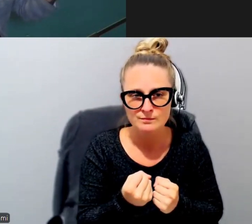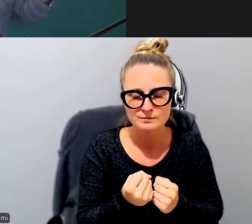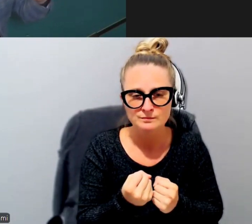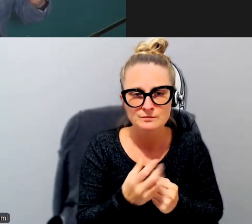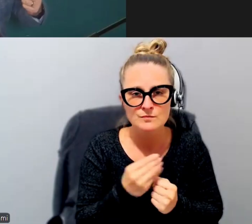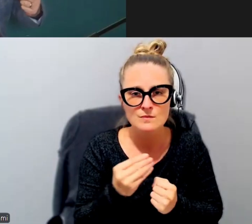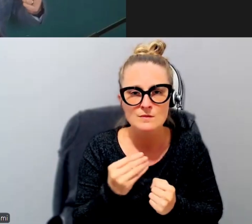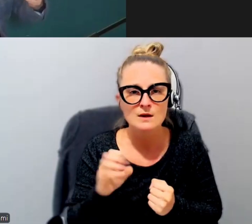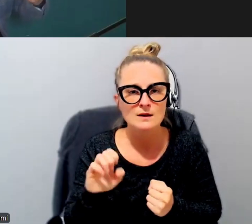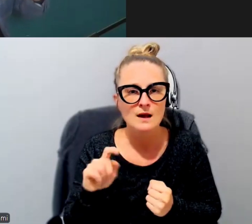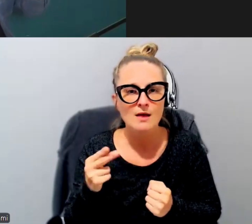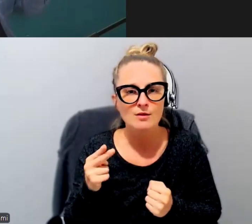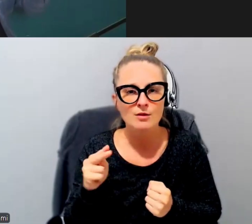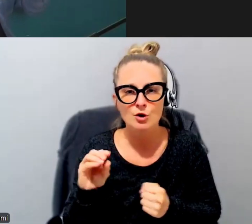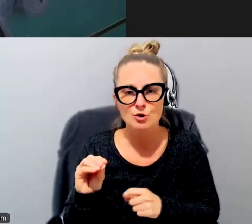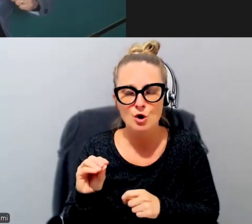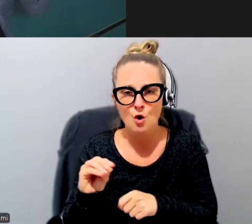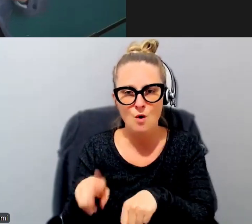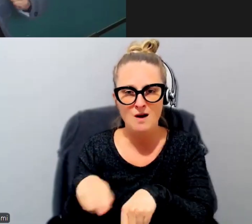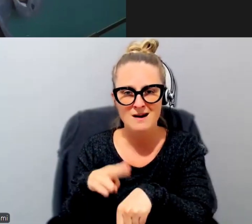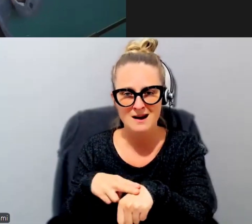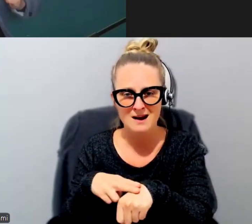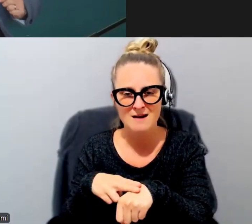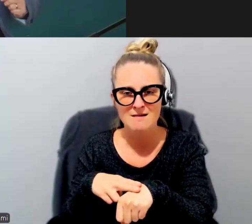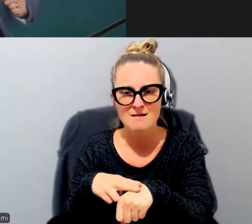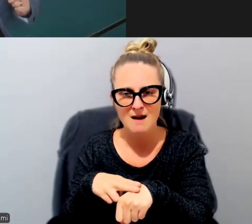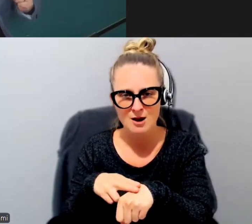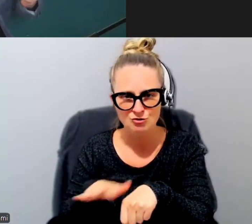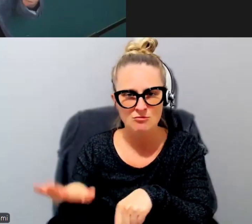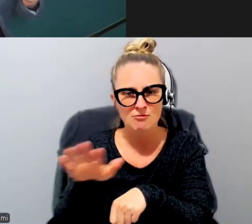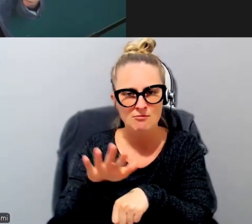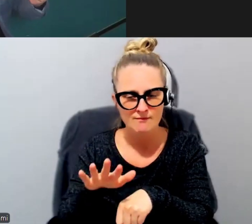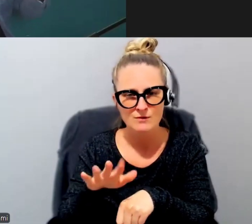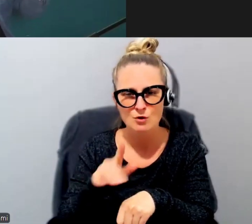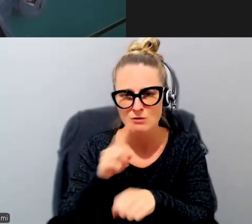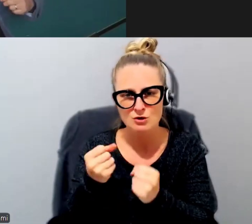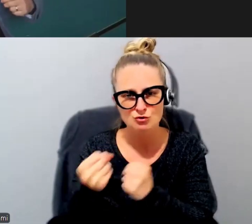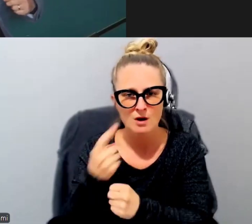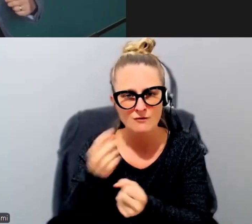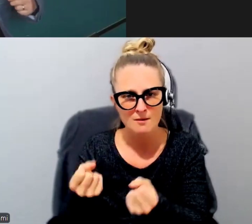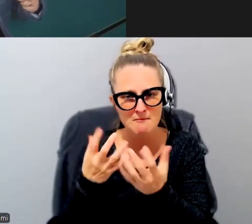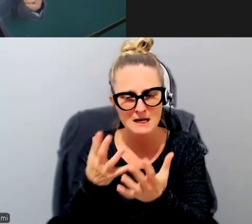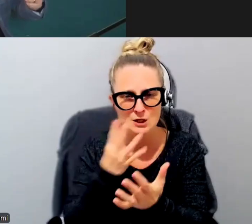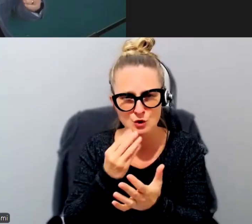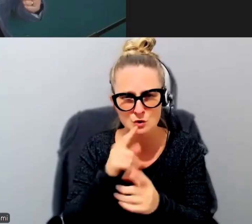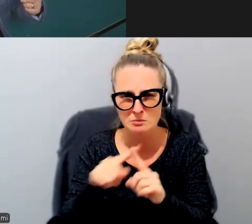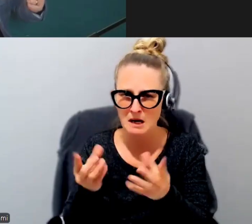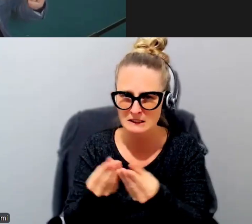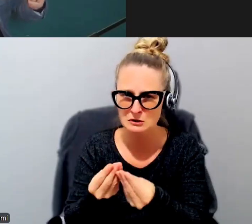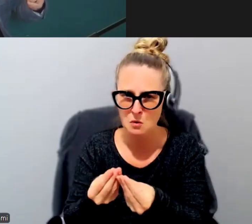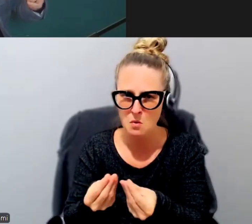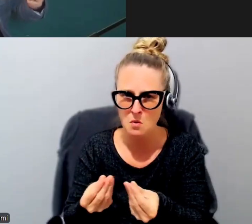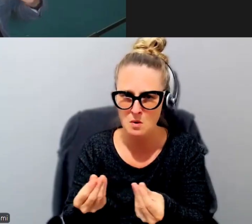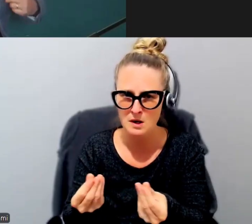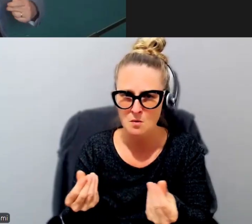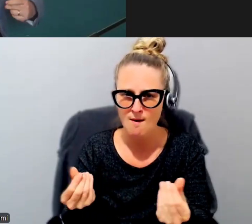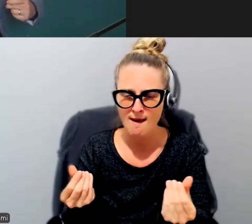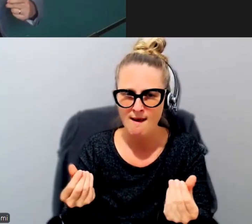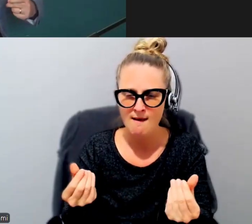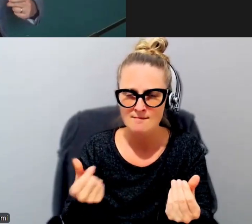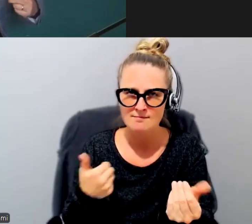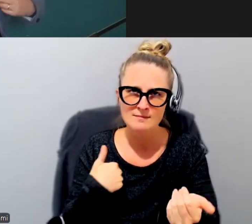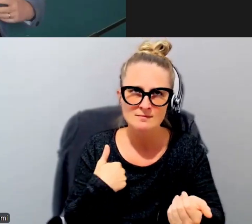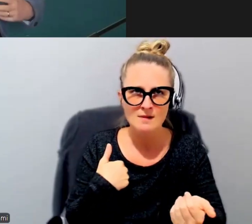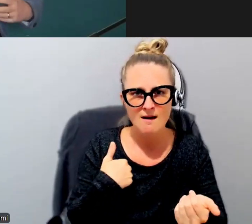way, identity, is very strong for a lot of Jews. But it's going away, and I think it's gone